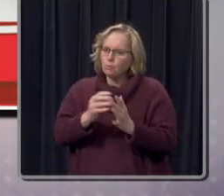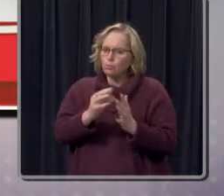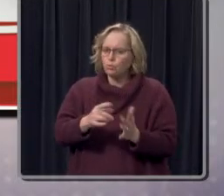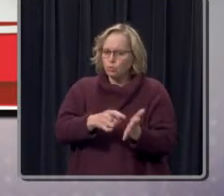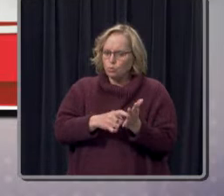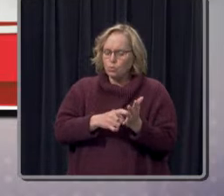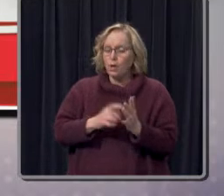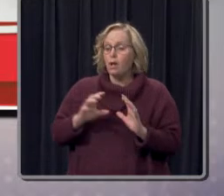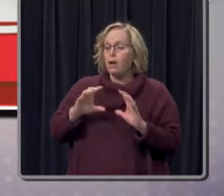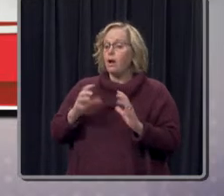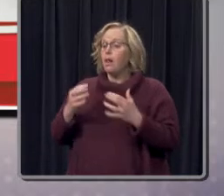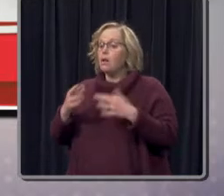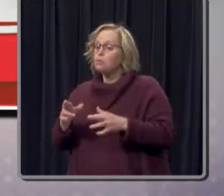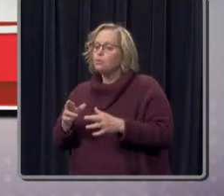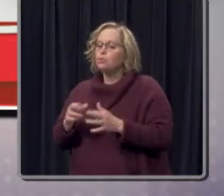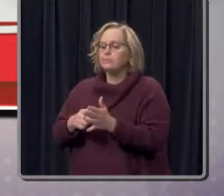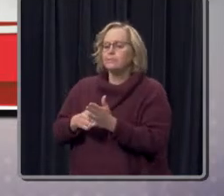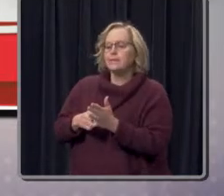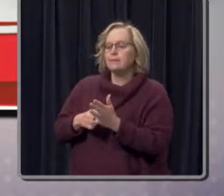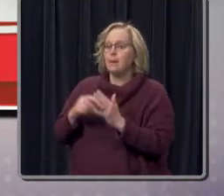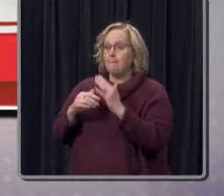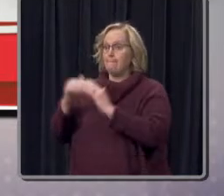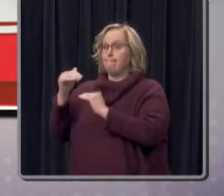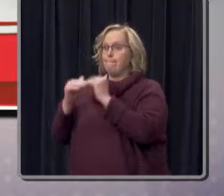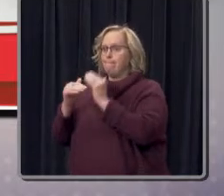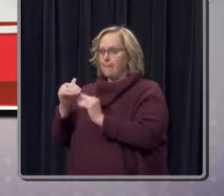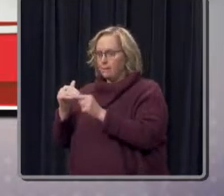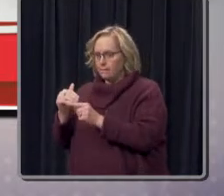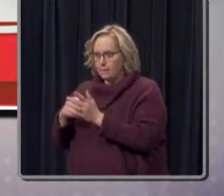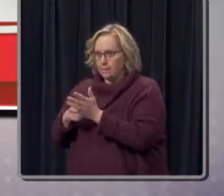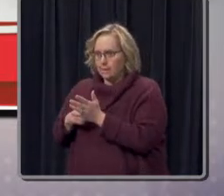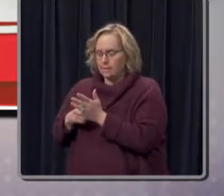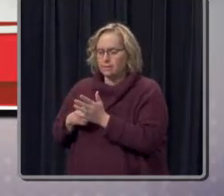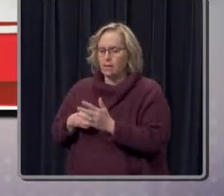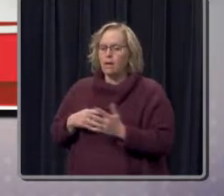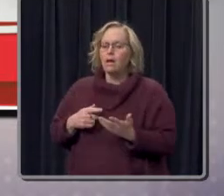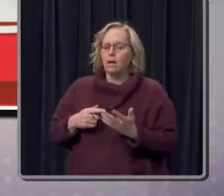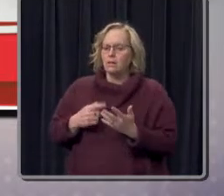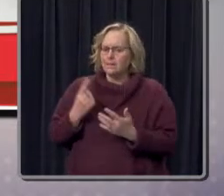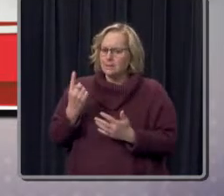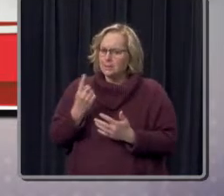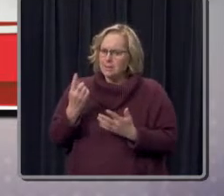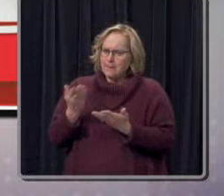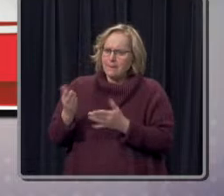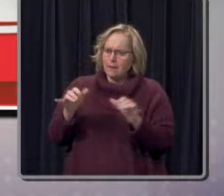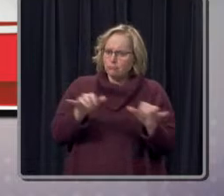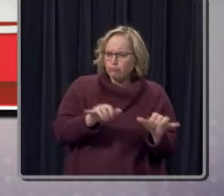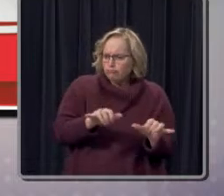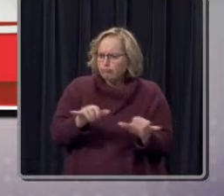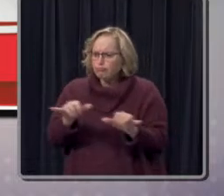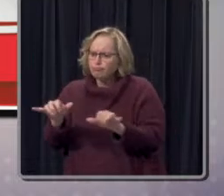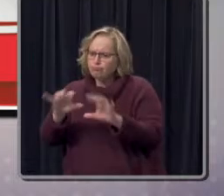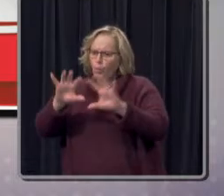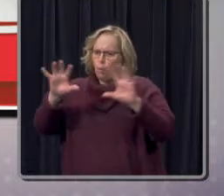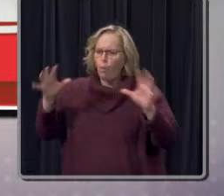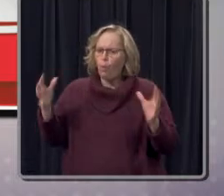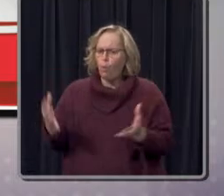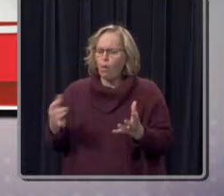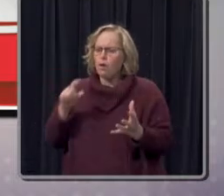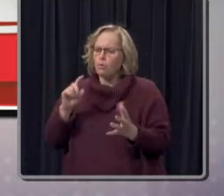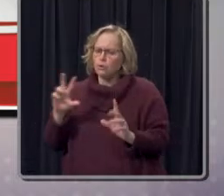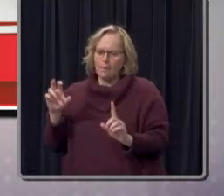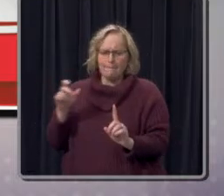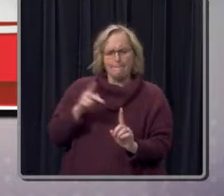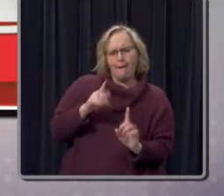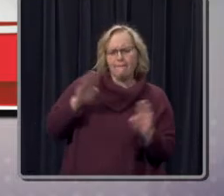can look at individual building needs, and then ultimately, you know, is there something there as a system, as an entire district, that we need to come back and